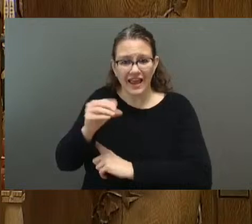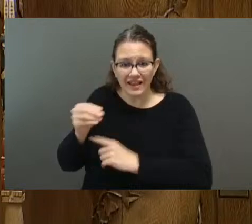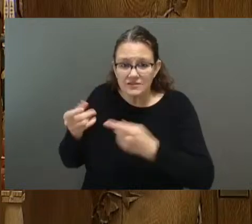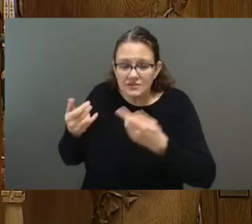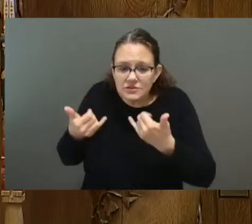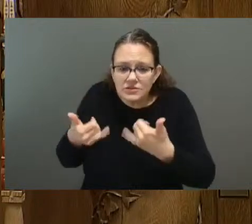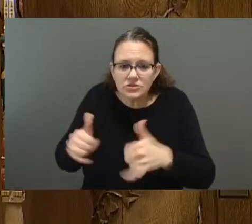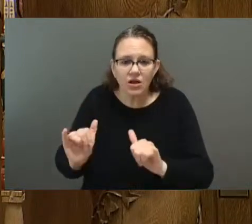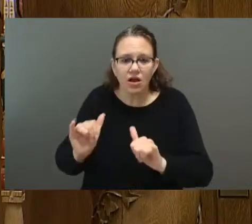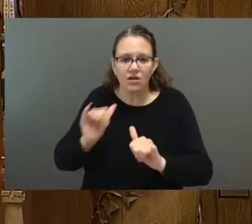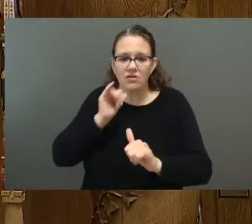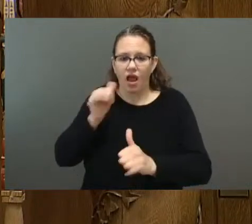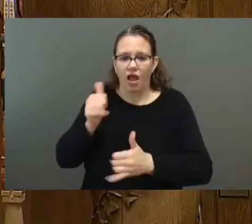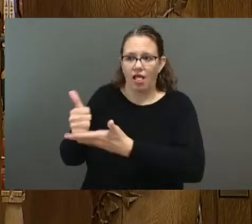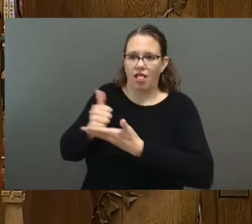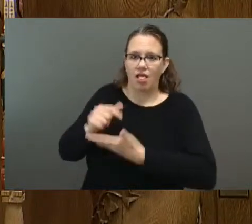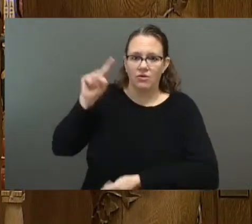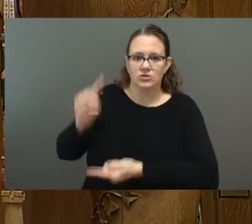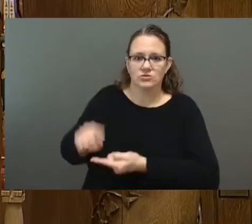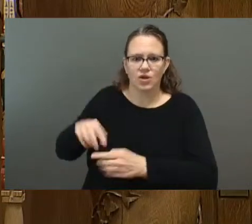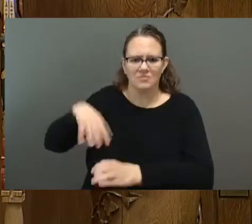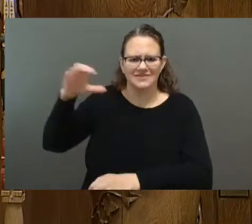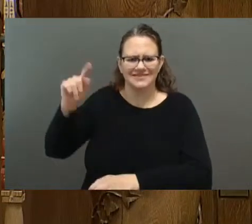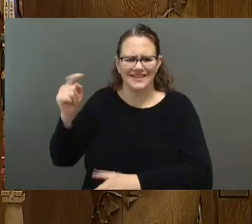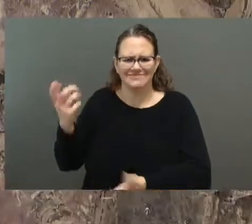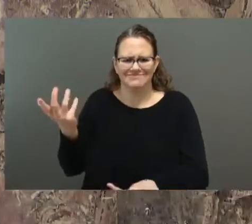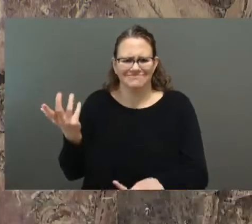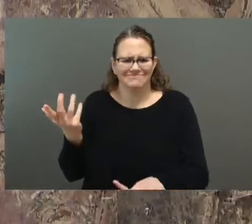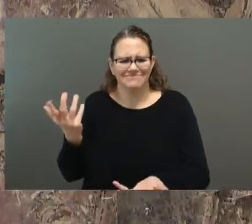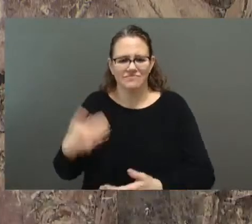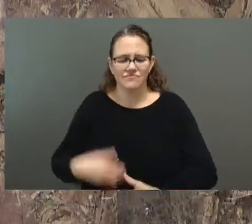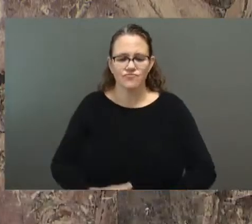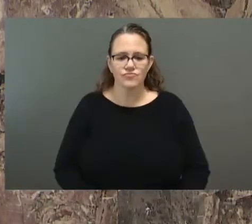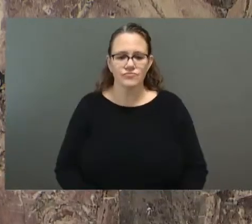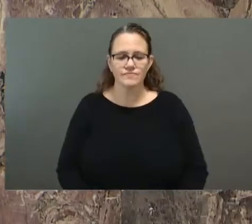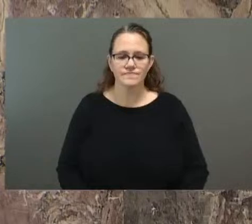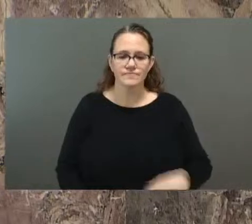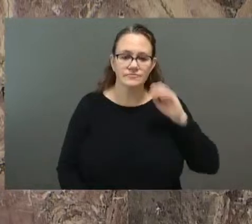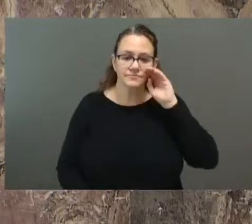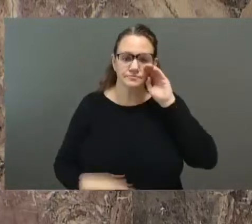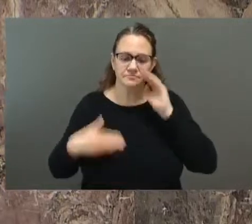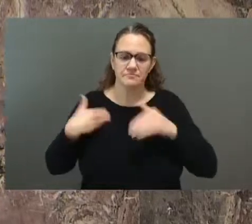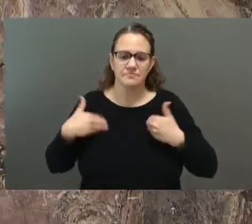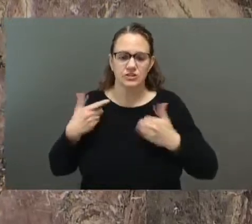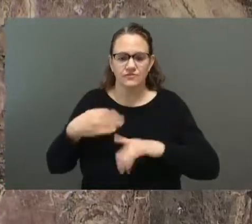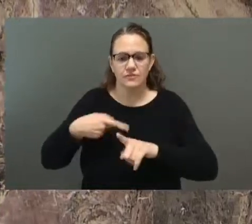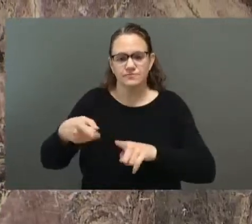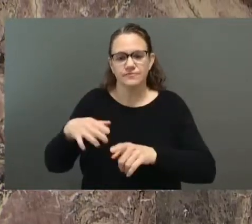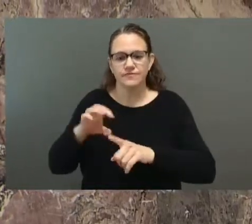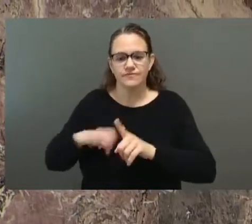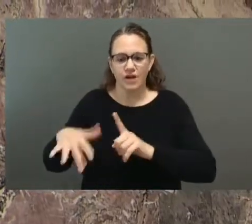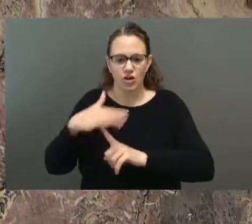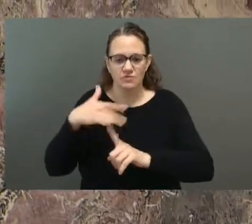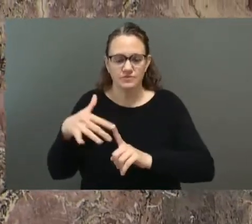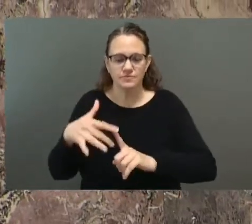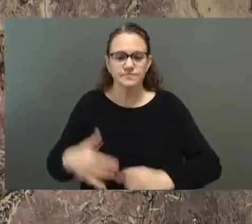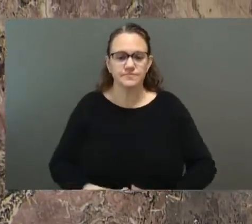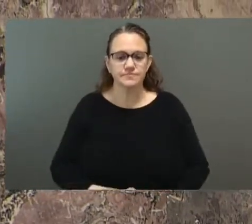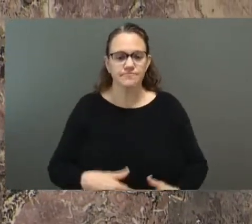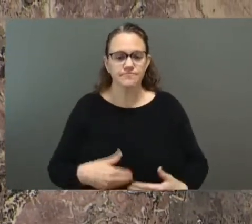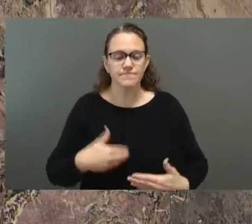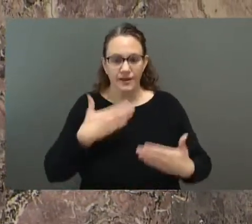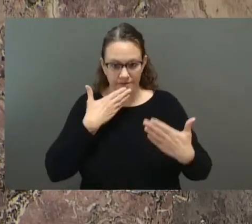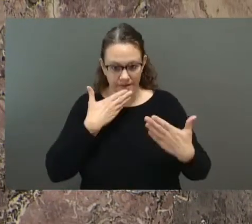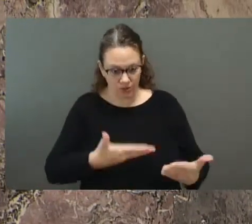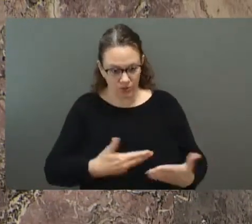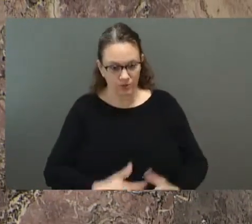Minister of Environment. Thank you very much, Mr. Speaker. We continue to have confidence in our Clean